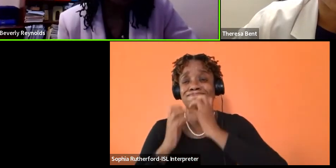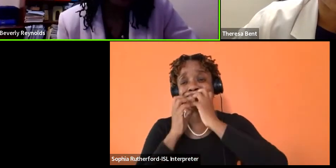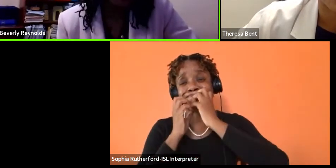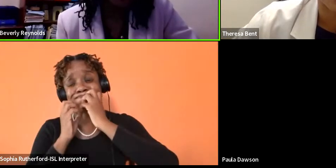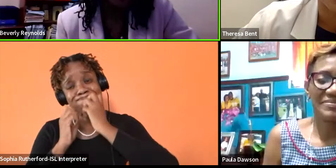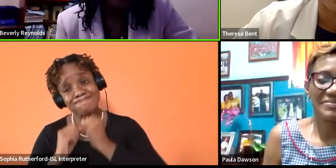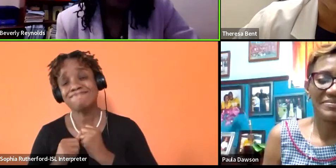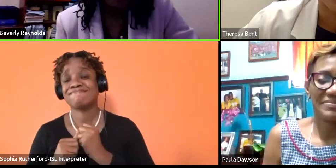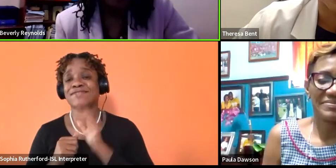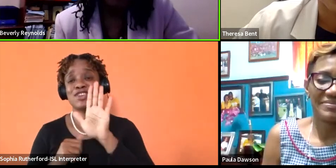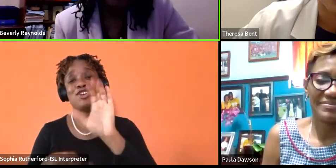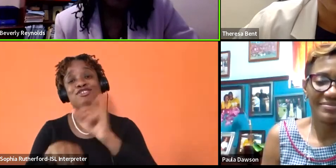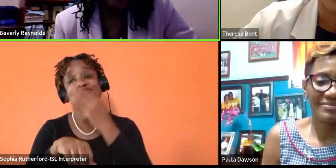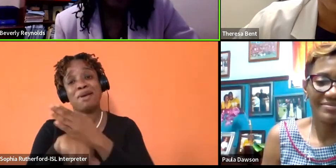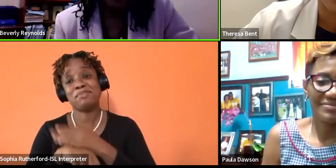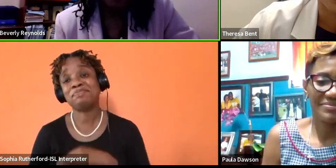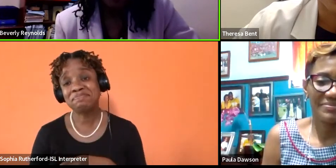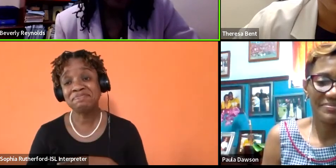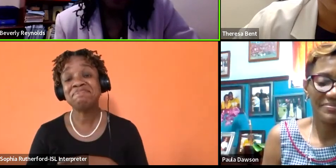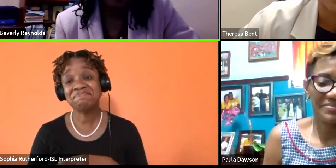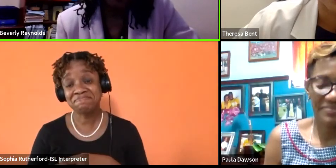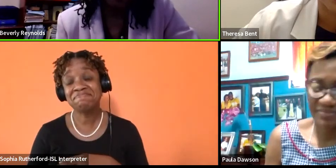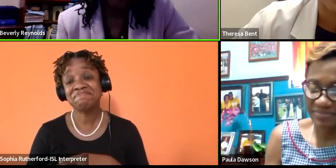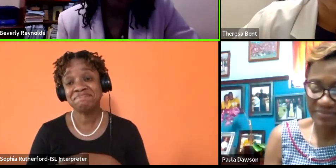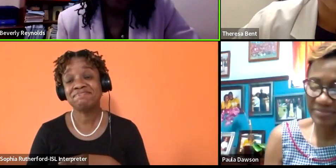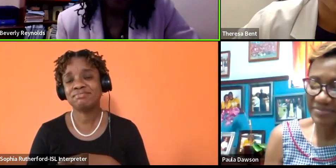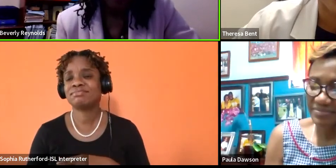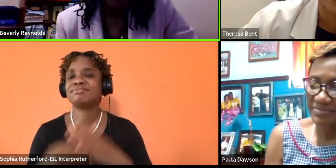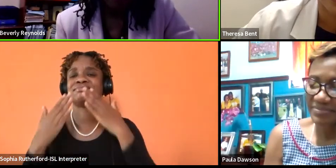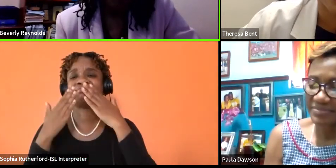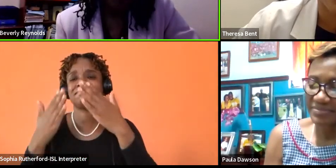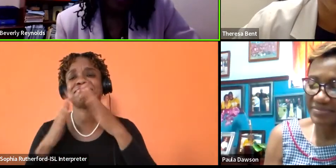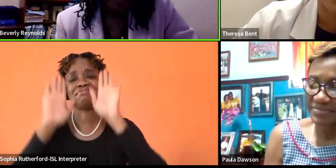what you're doing, and it is just fantastic.